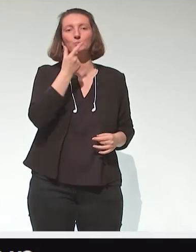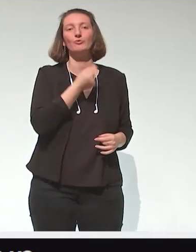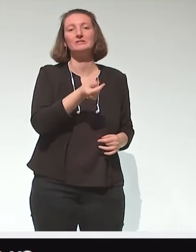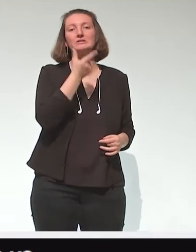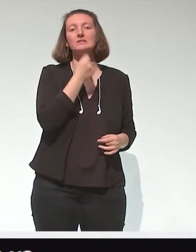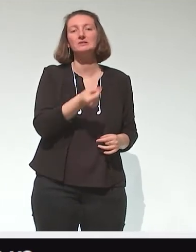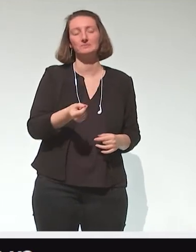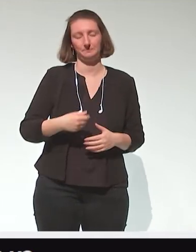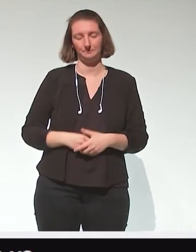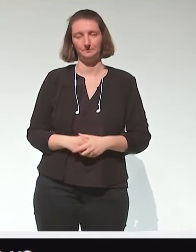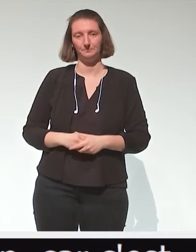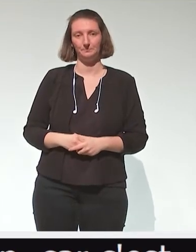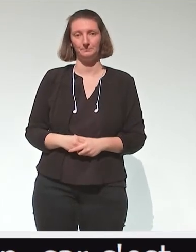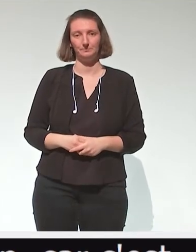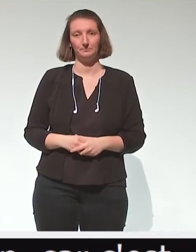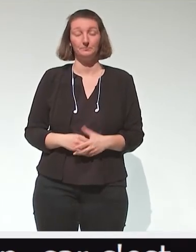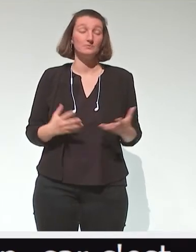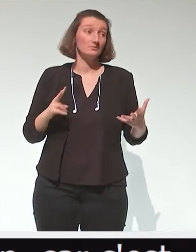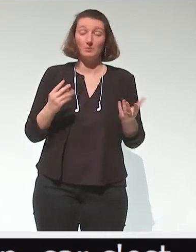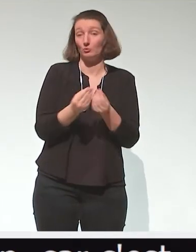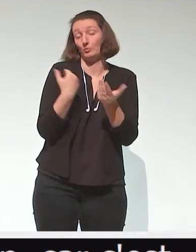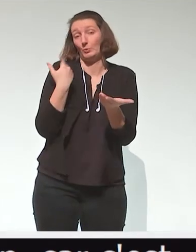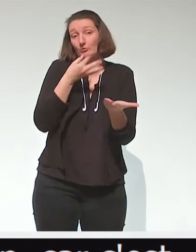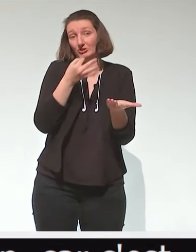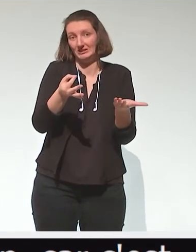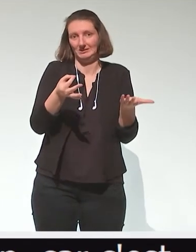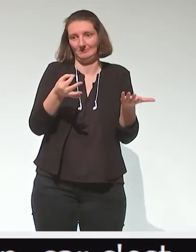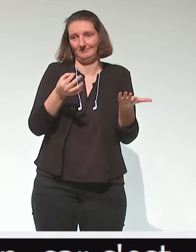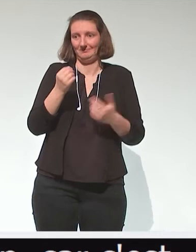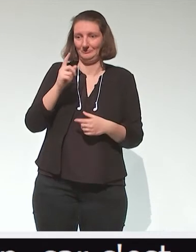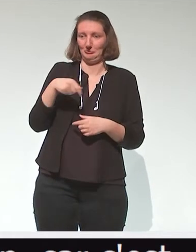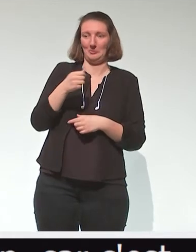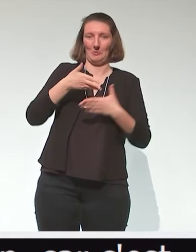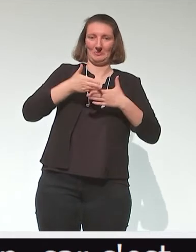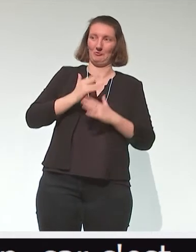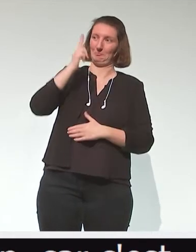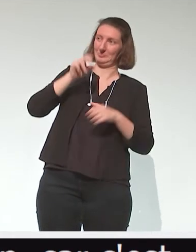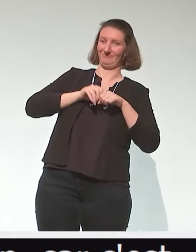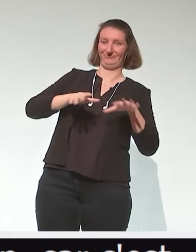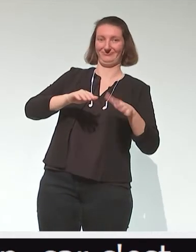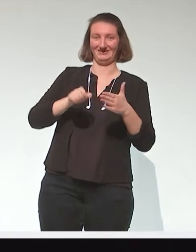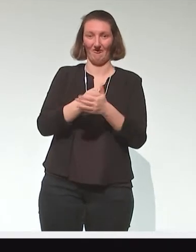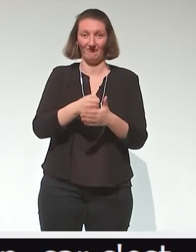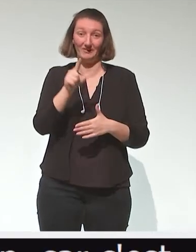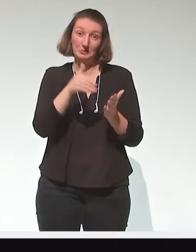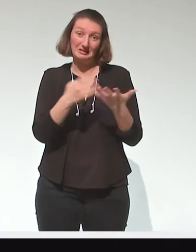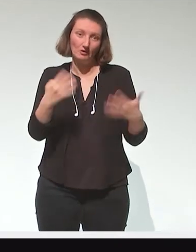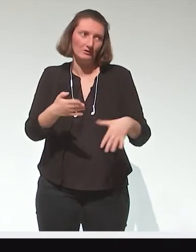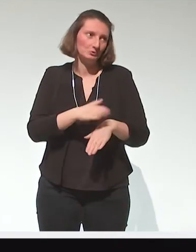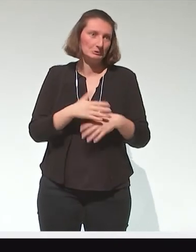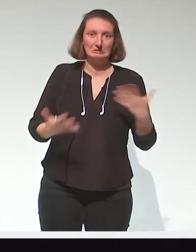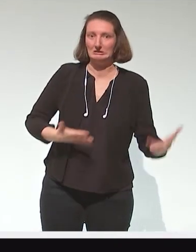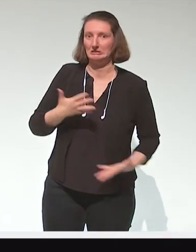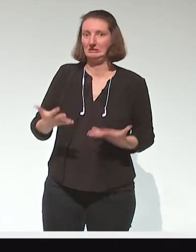that it will be one more element to help the insertion of workers with disabilities. But I can't tell you